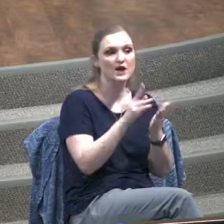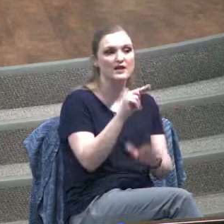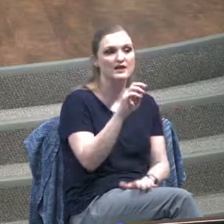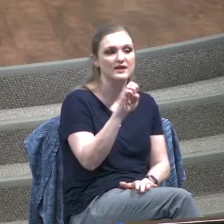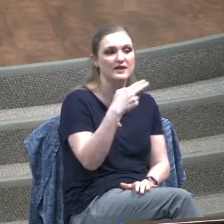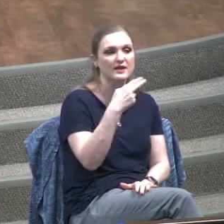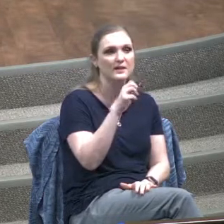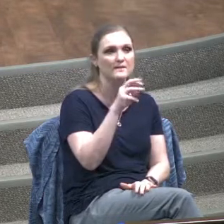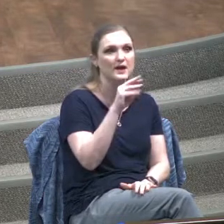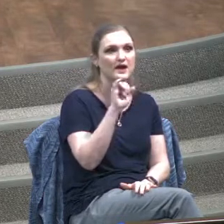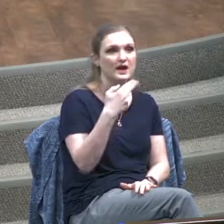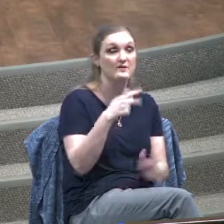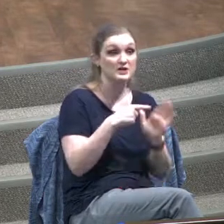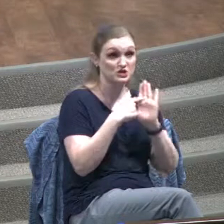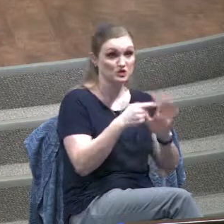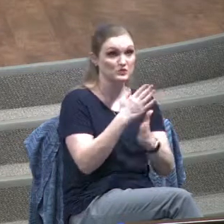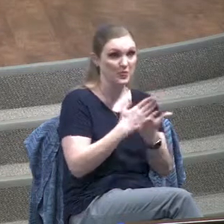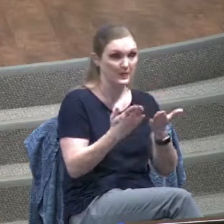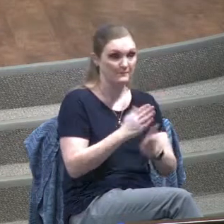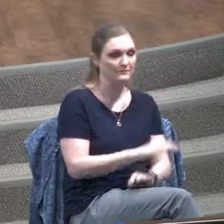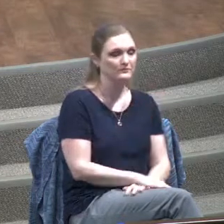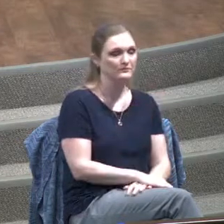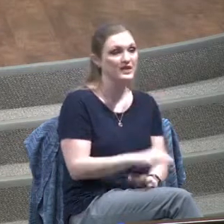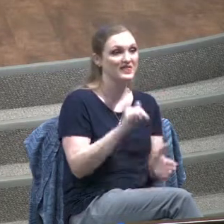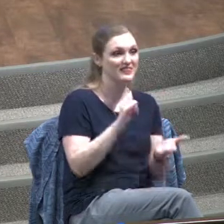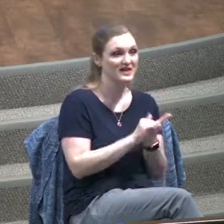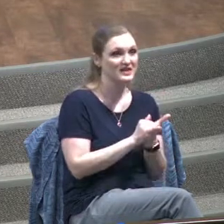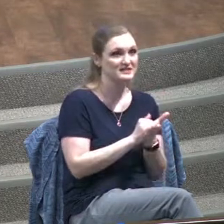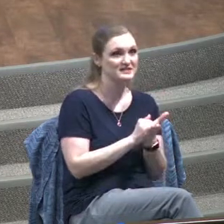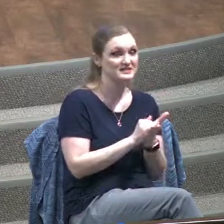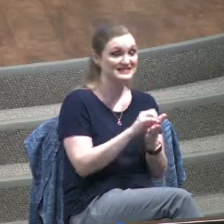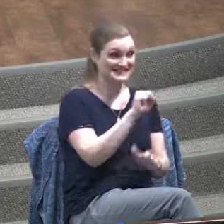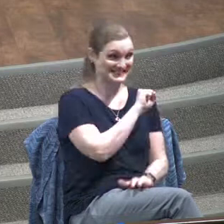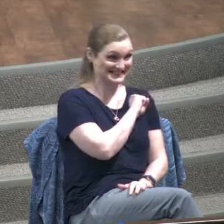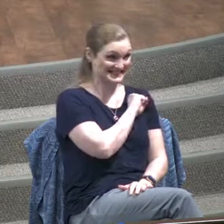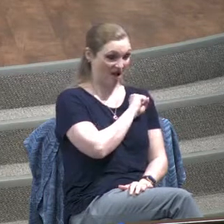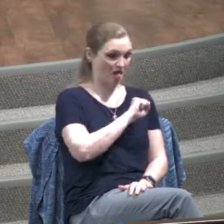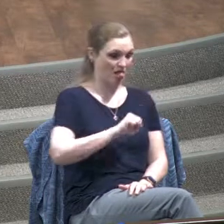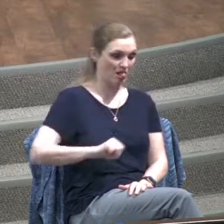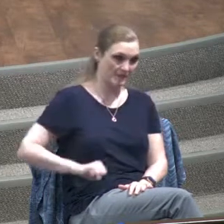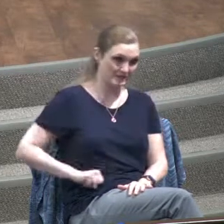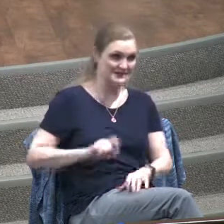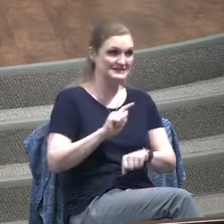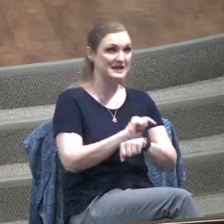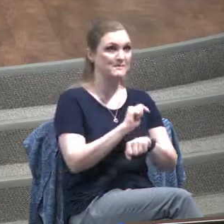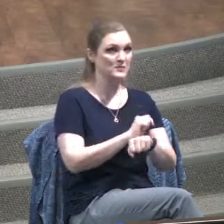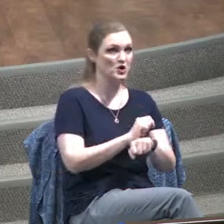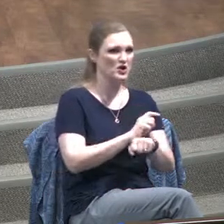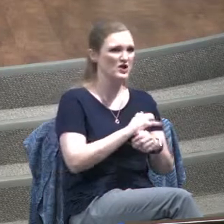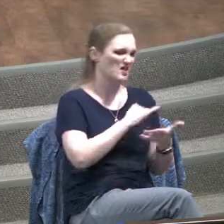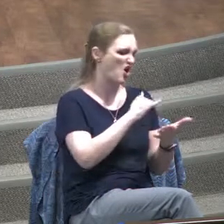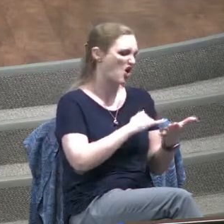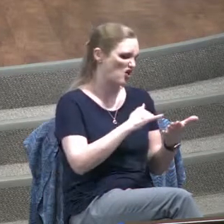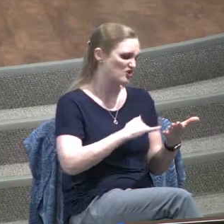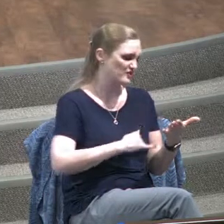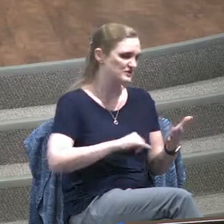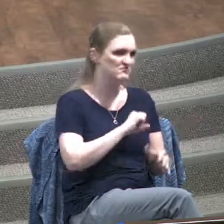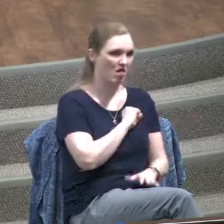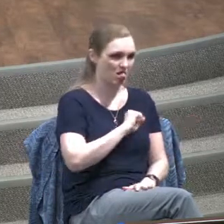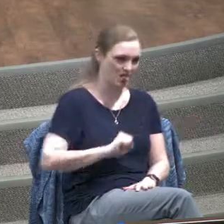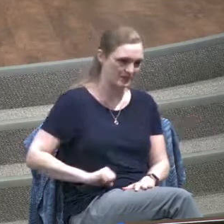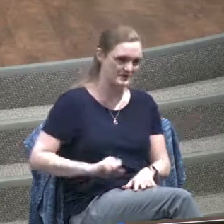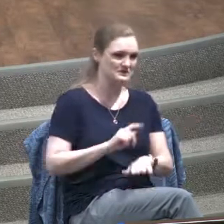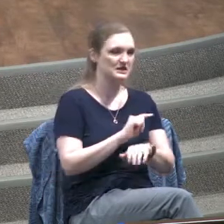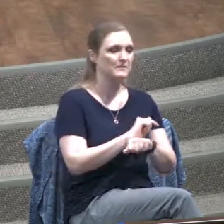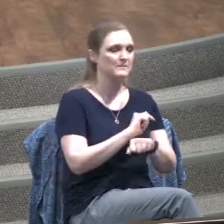Nehemiah. Now, let me show you something. This is Solomon's temple, an artist's rendering of Solomon's temple.